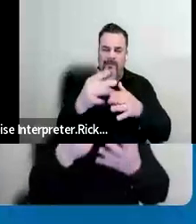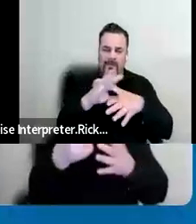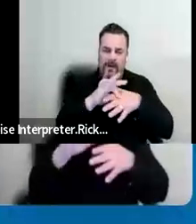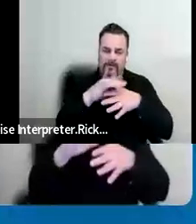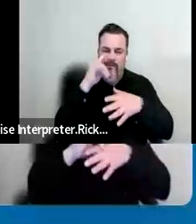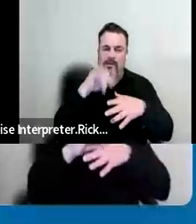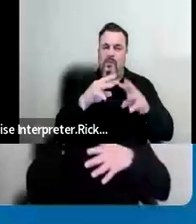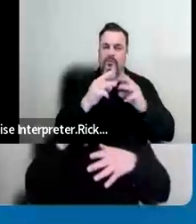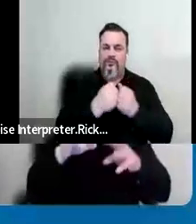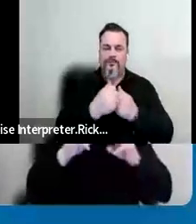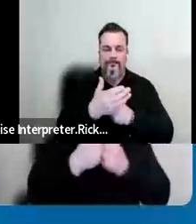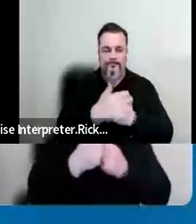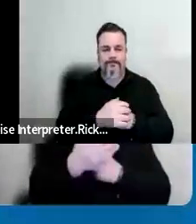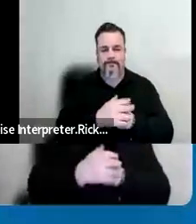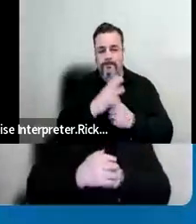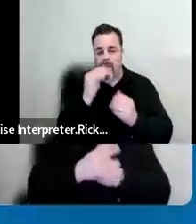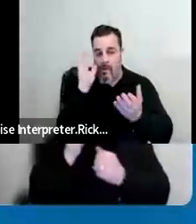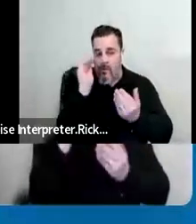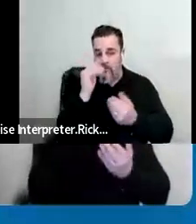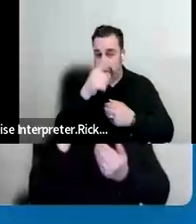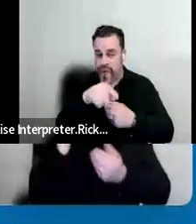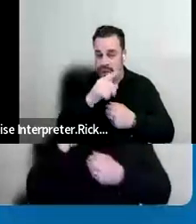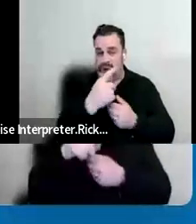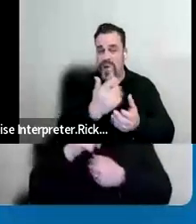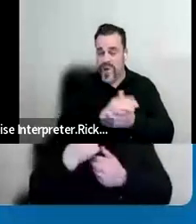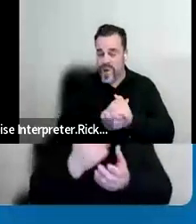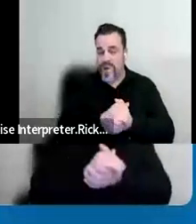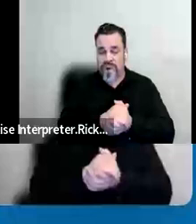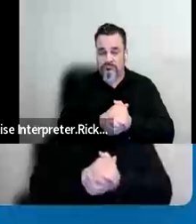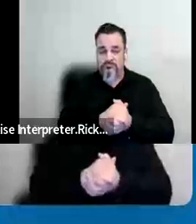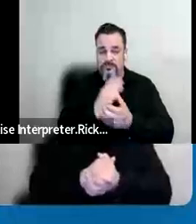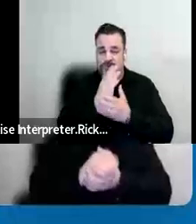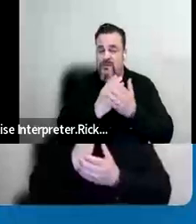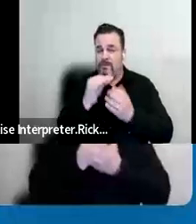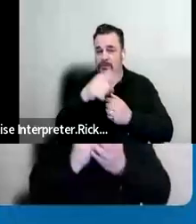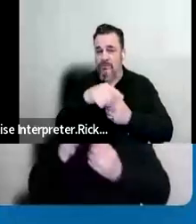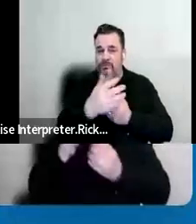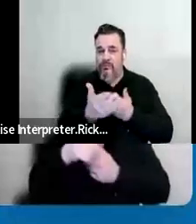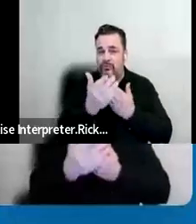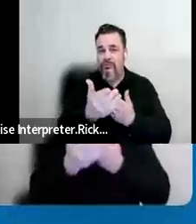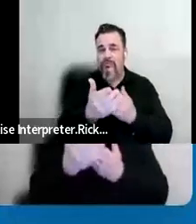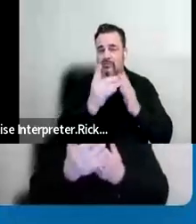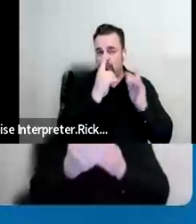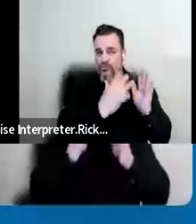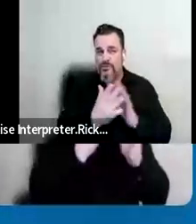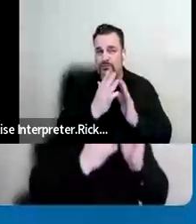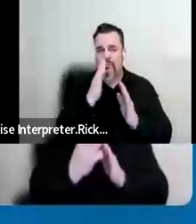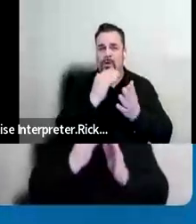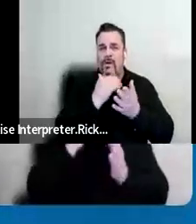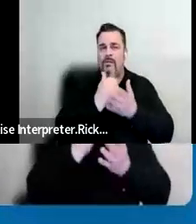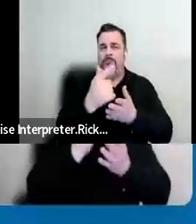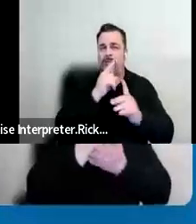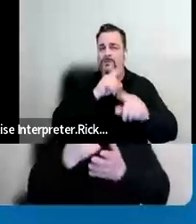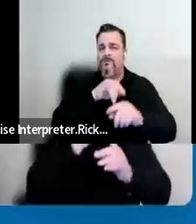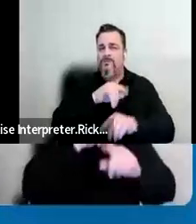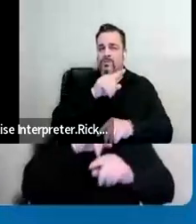workshop. And hopefully some of these things, some of these suggestions and strategies will help you answer these